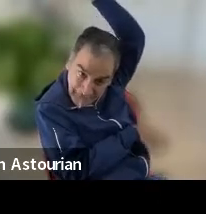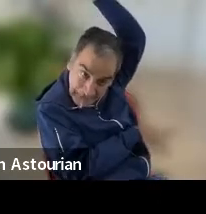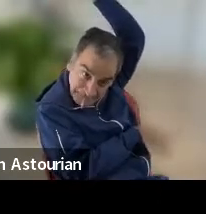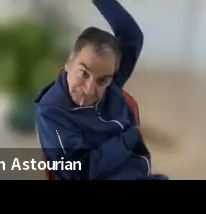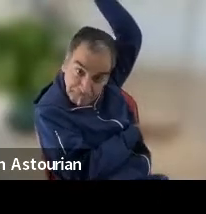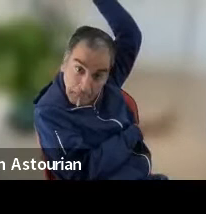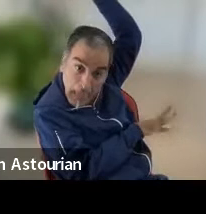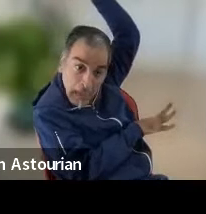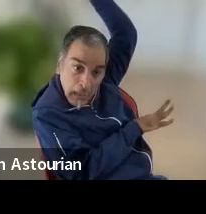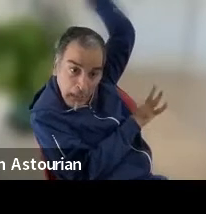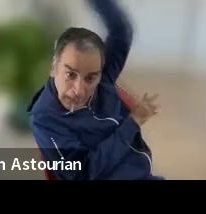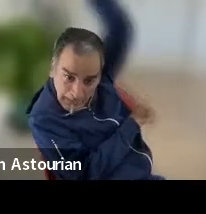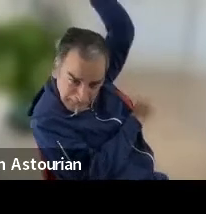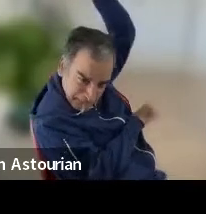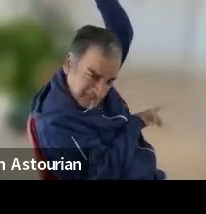pandemic.